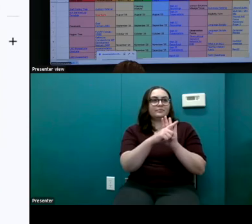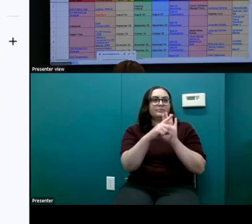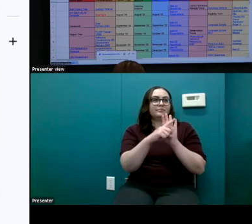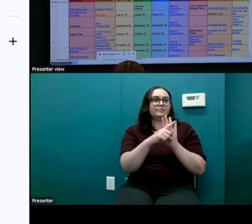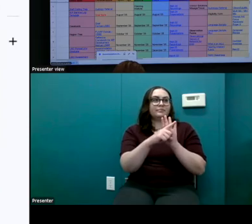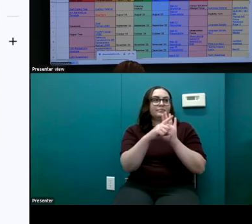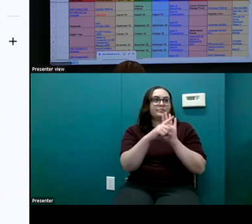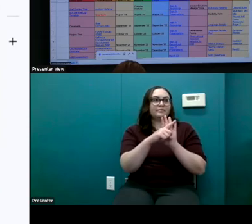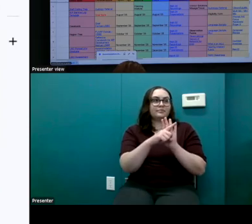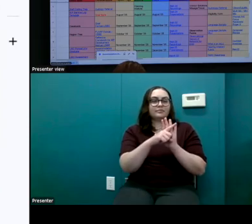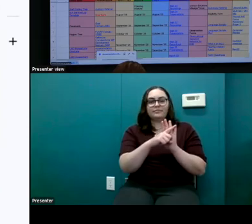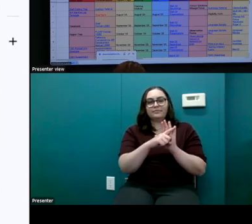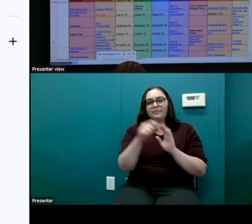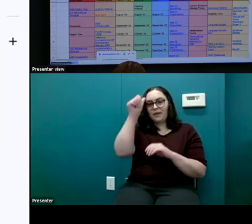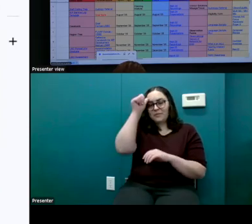It's my radar going off.